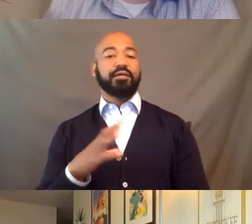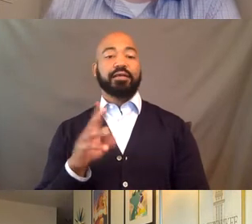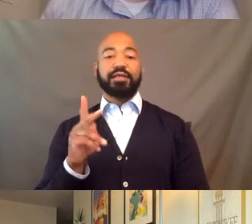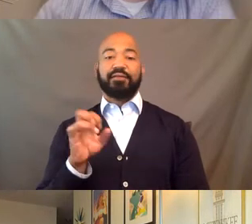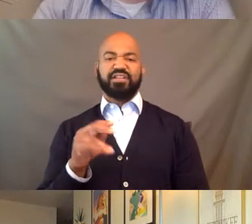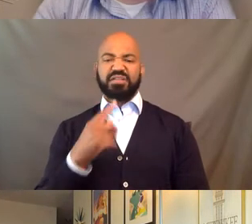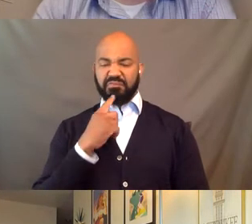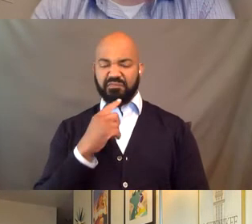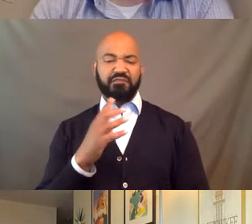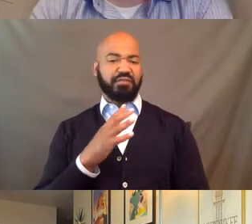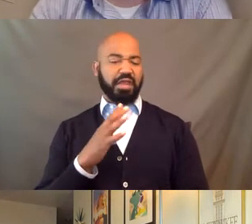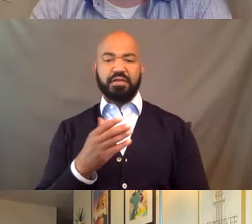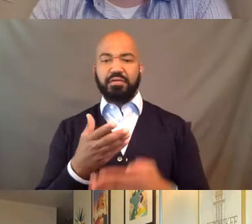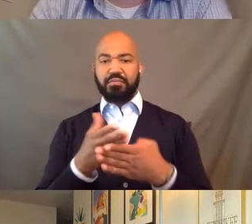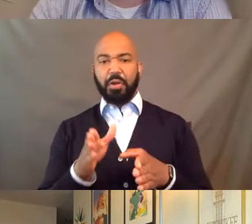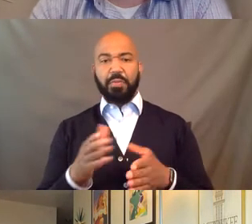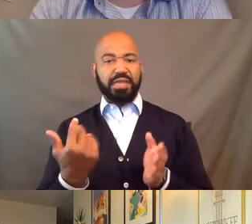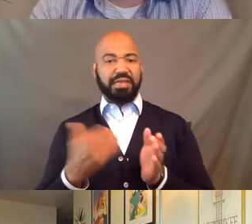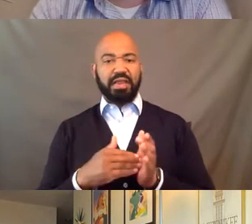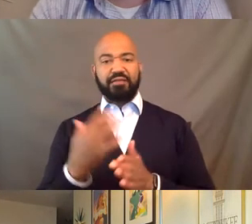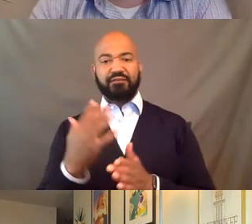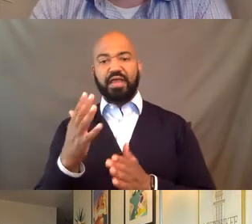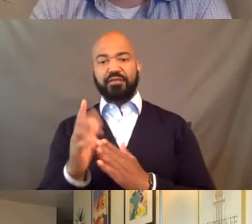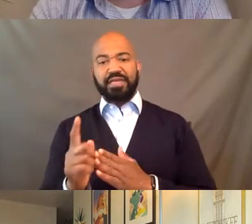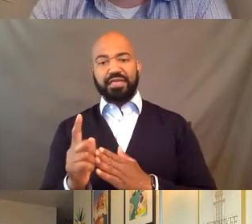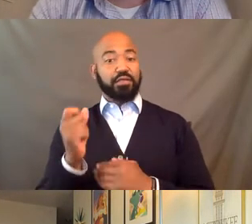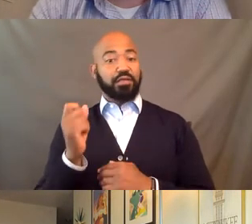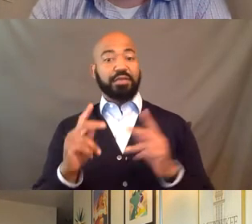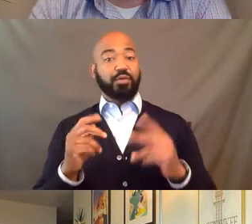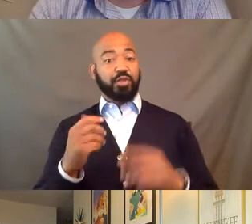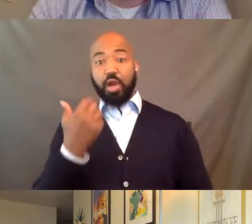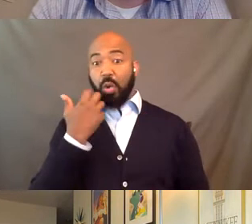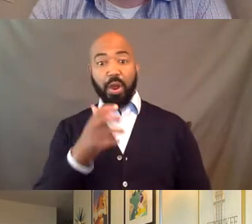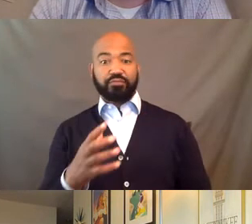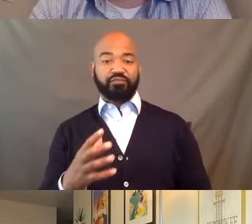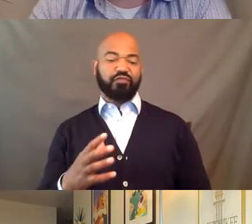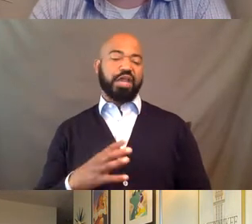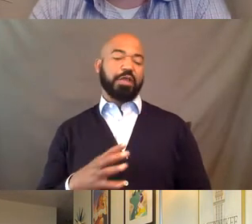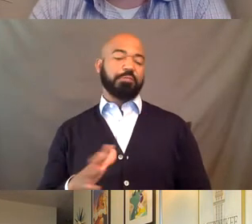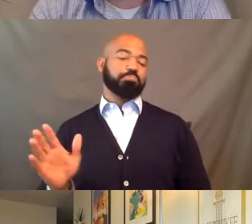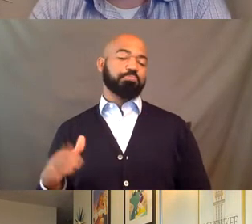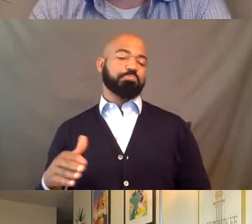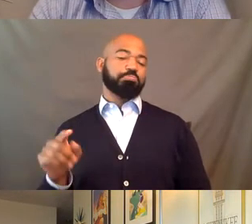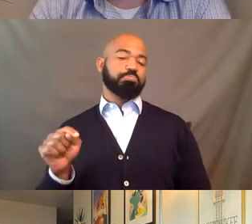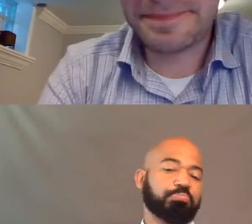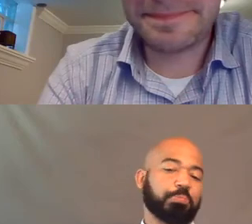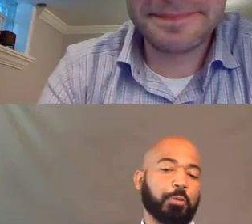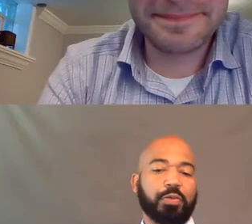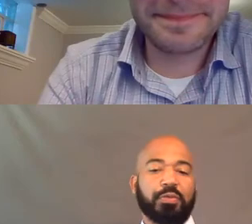Okay. the people that don't want to do it, that's fine. We'll get this done.